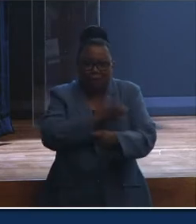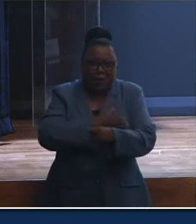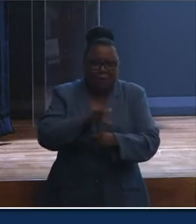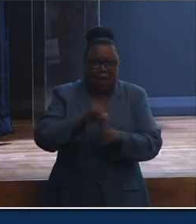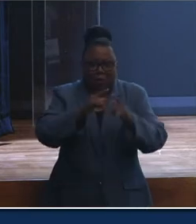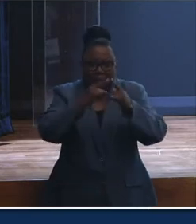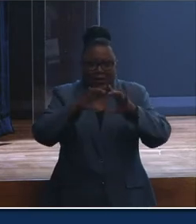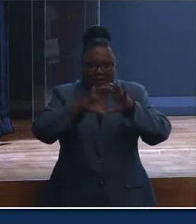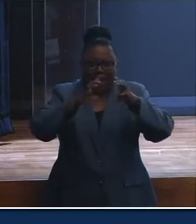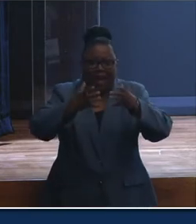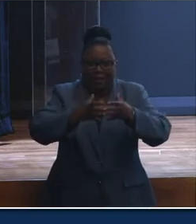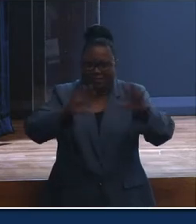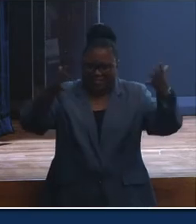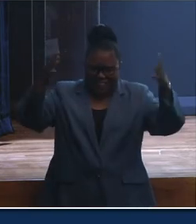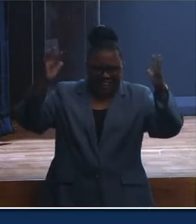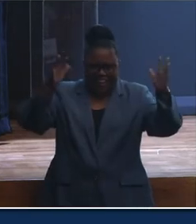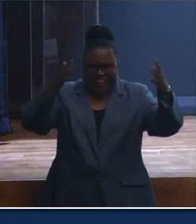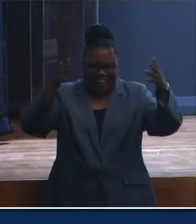Camp.